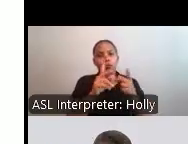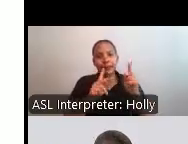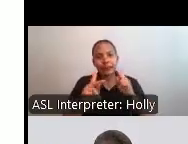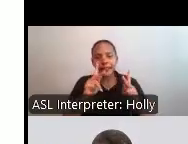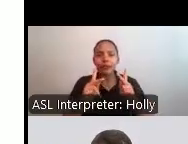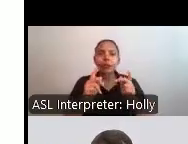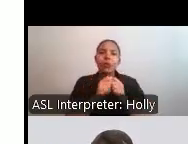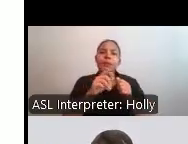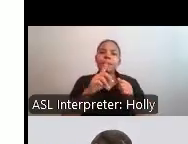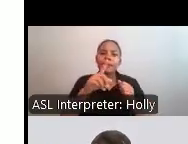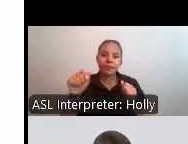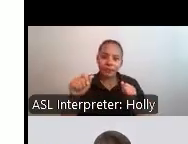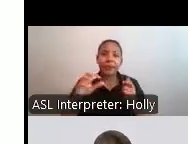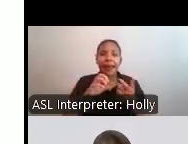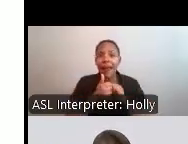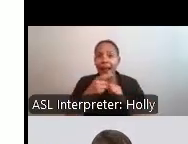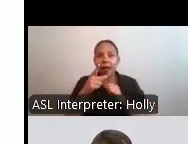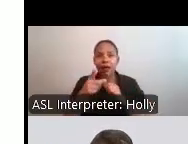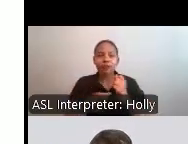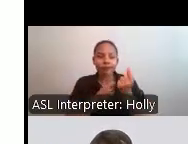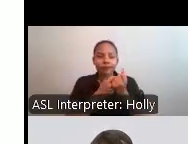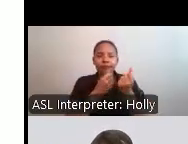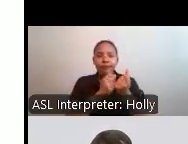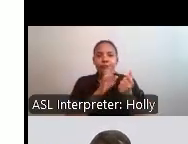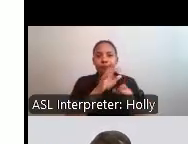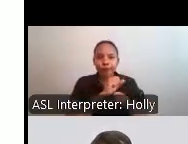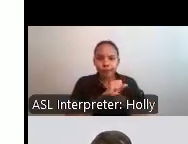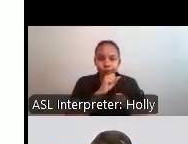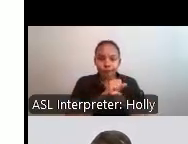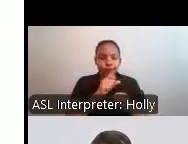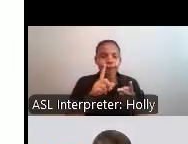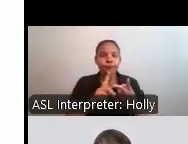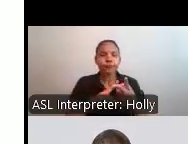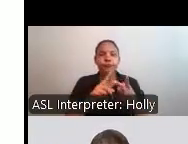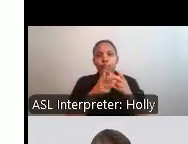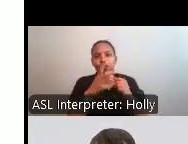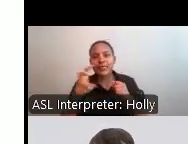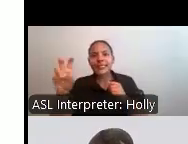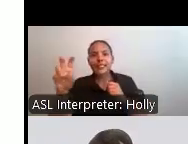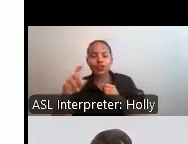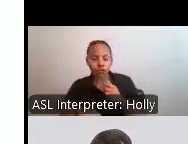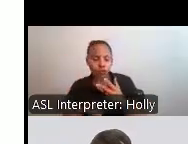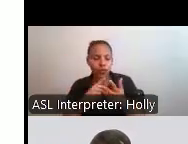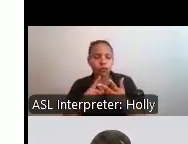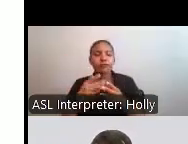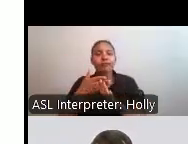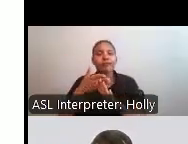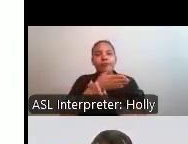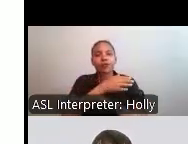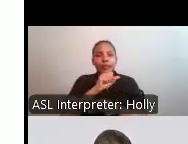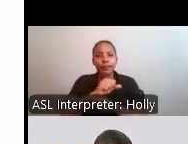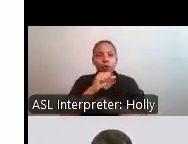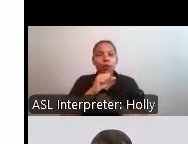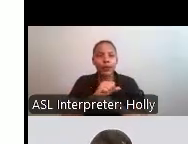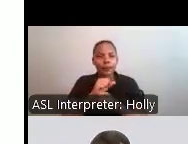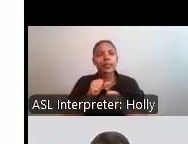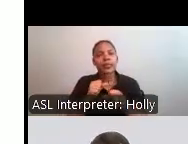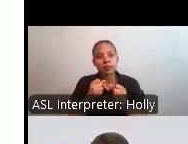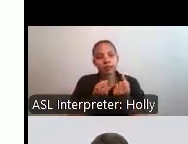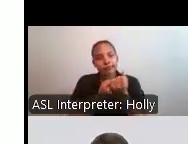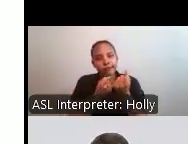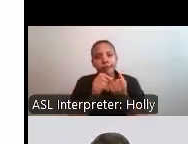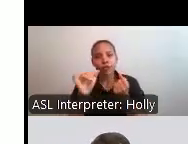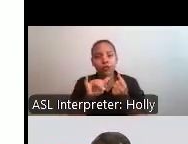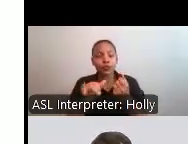supported employment, transitional, and pre-employment programs under Access VR in New York. Lindsay holds a